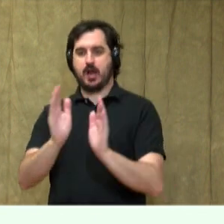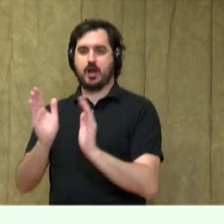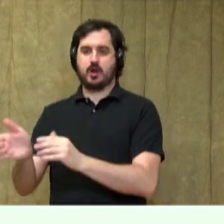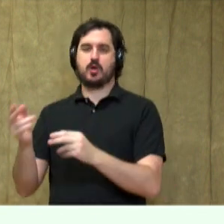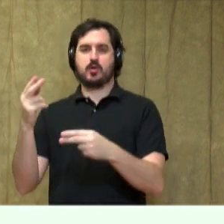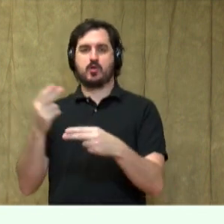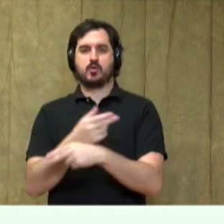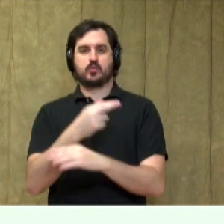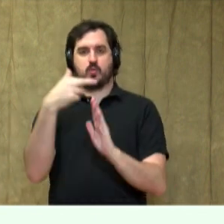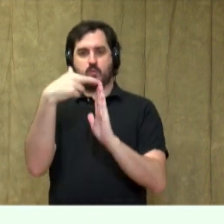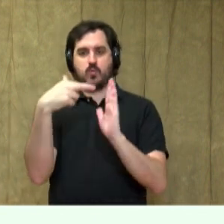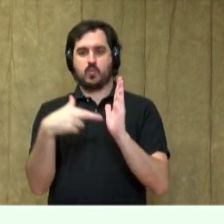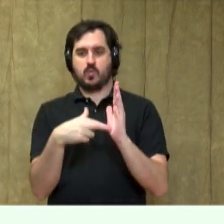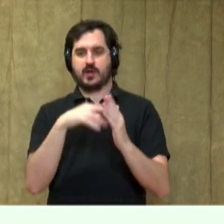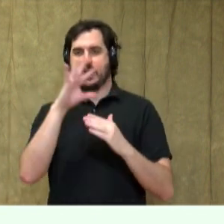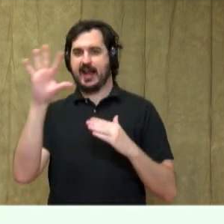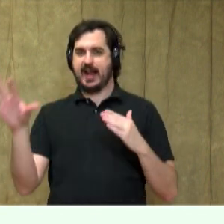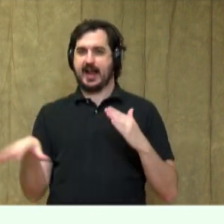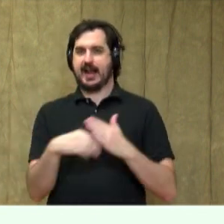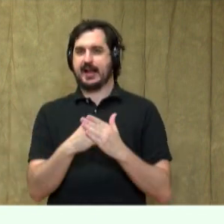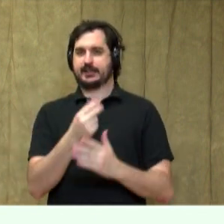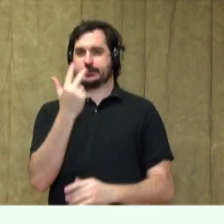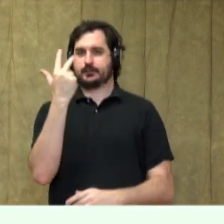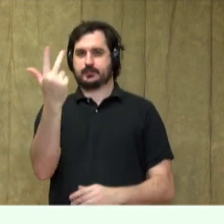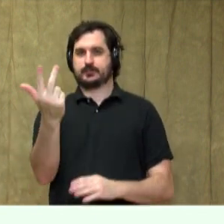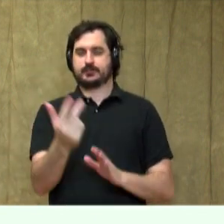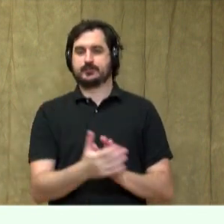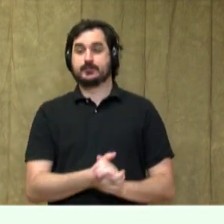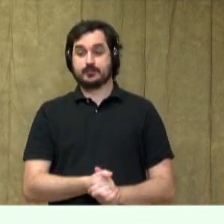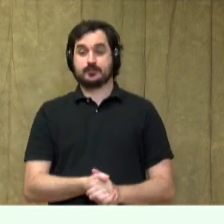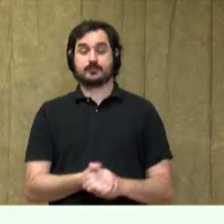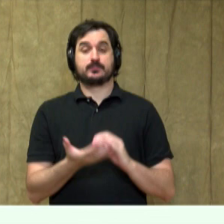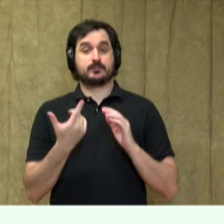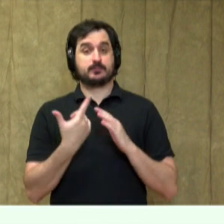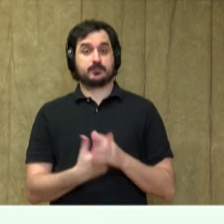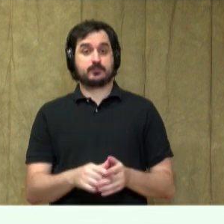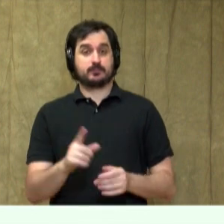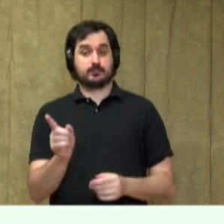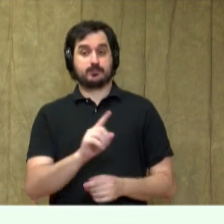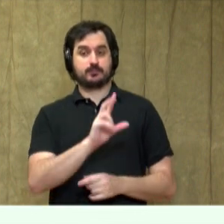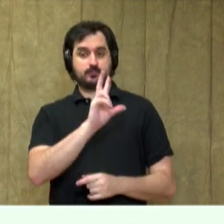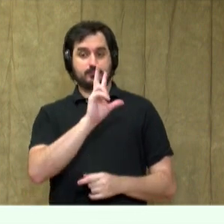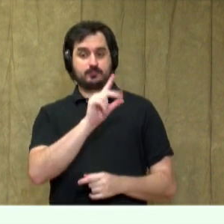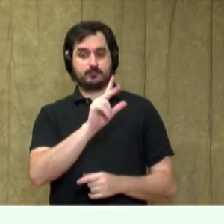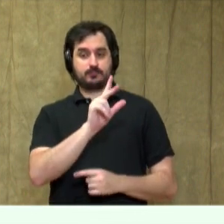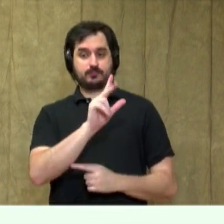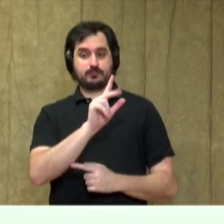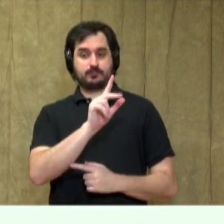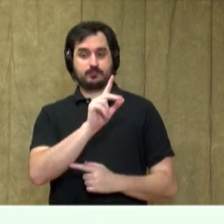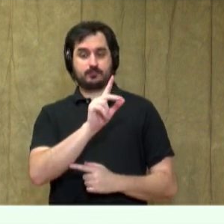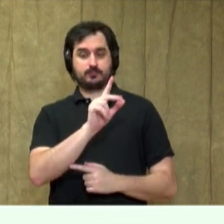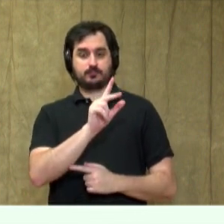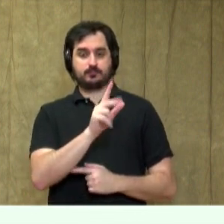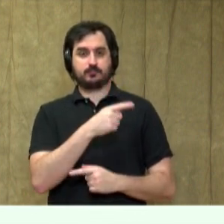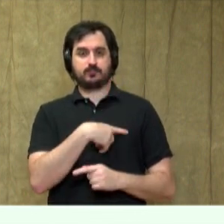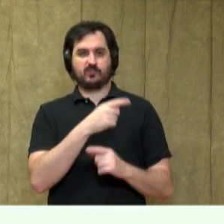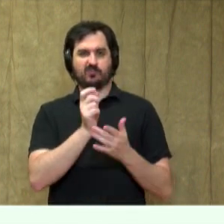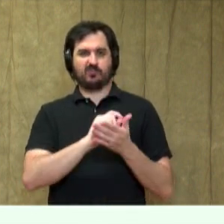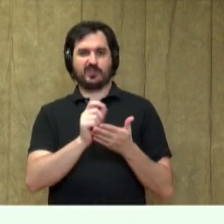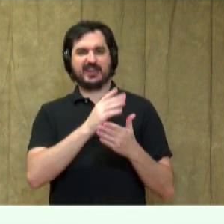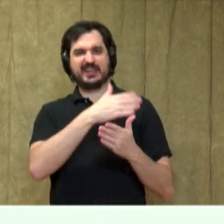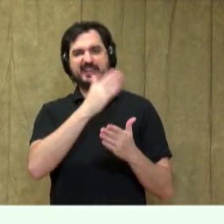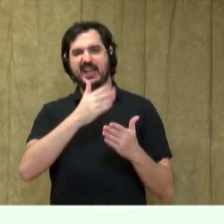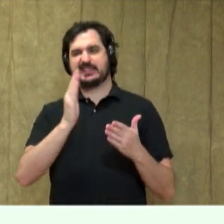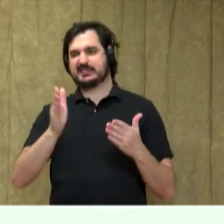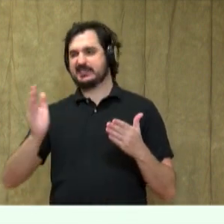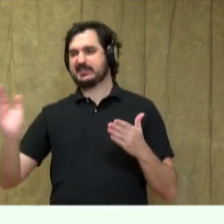rule add 3, and she starts at 23. Write the next 5 terms in